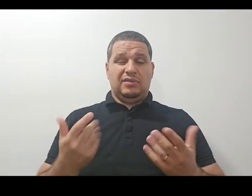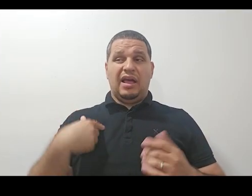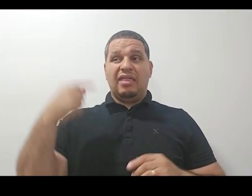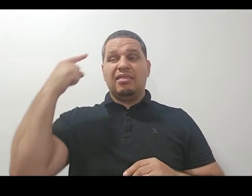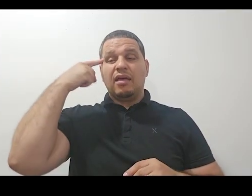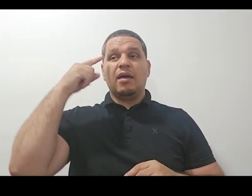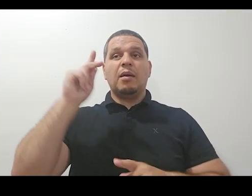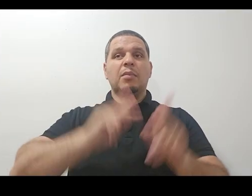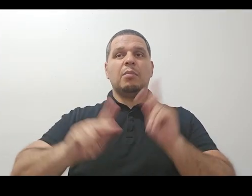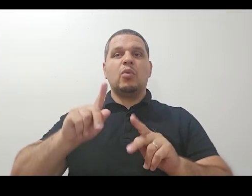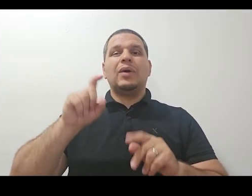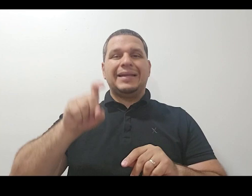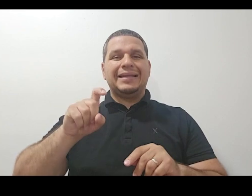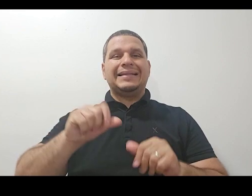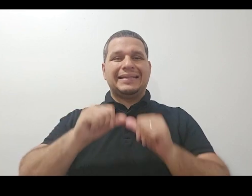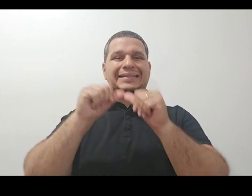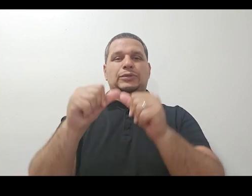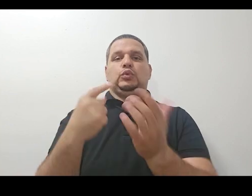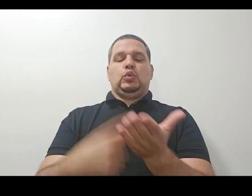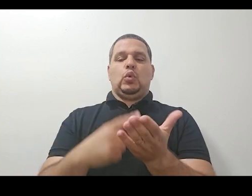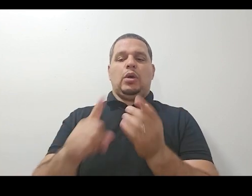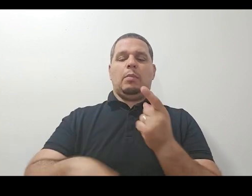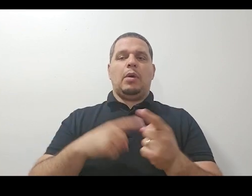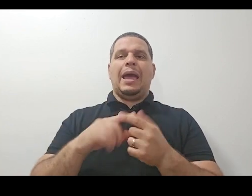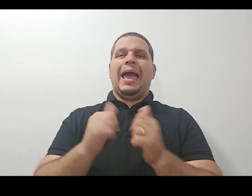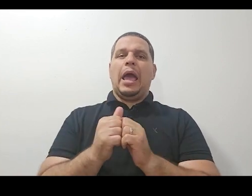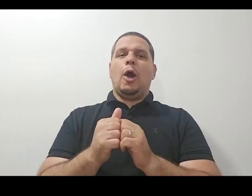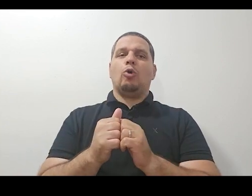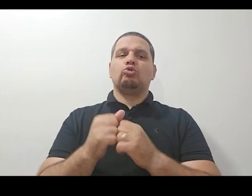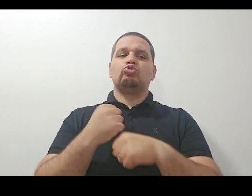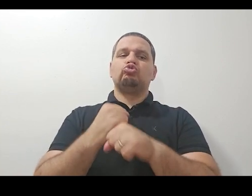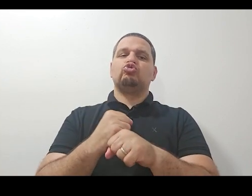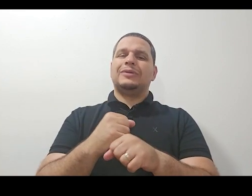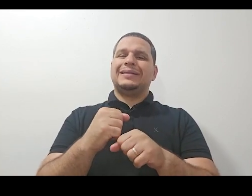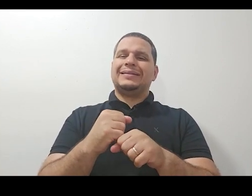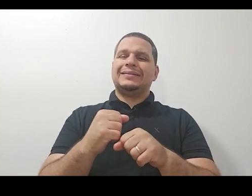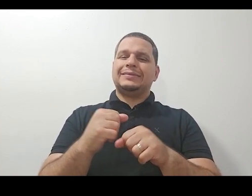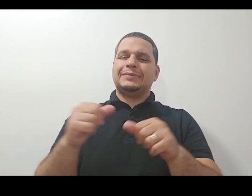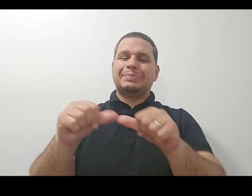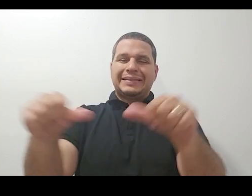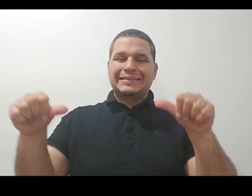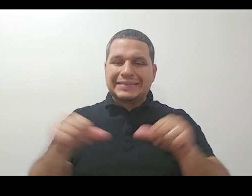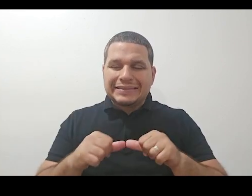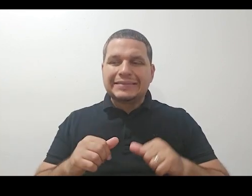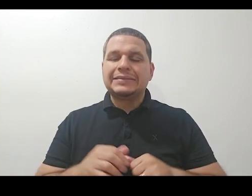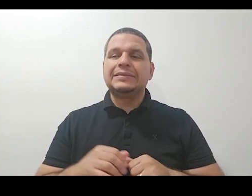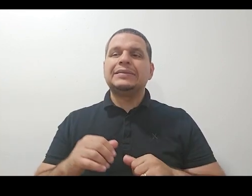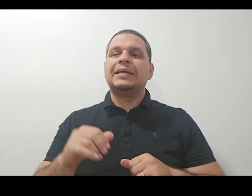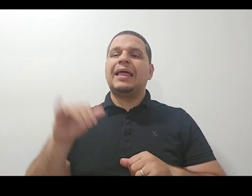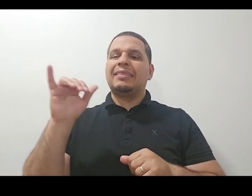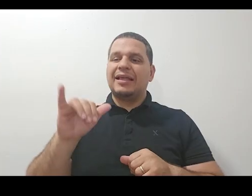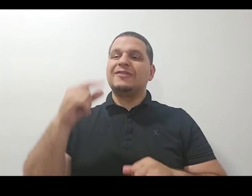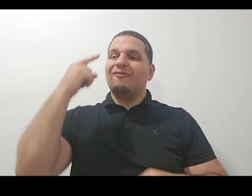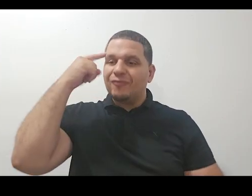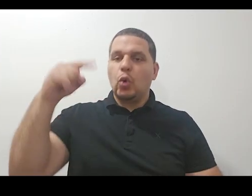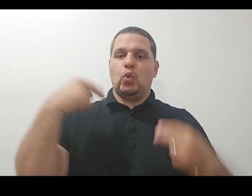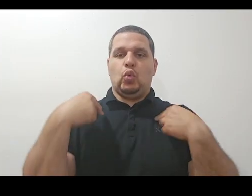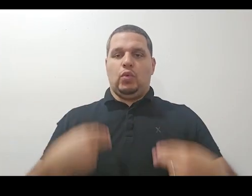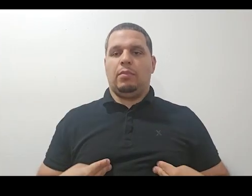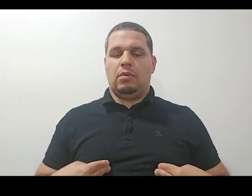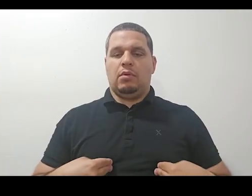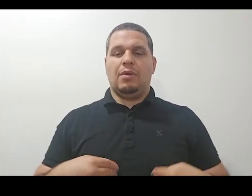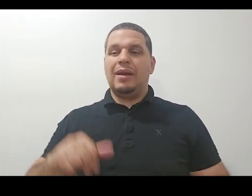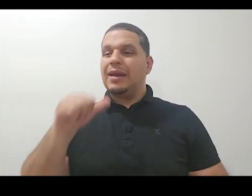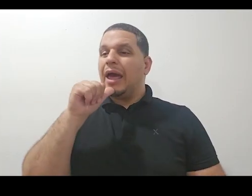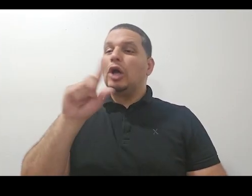humankind. I think what people need to continue to talk about is how to create spaces that's